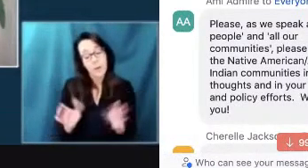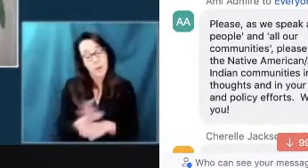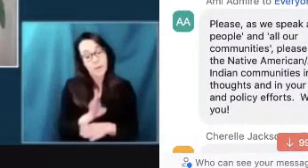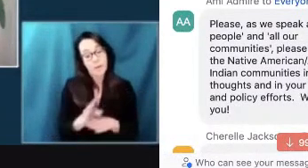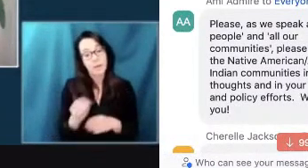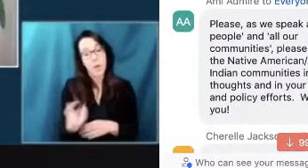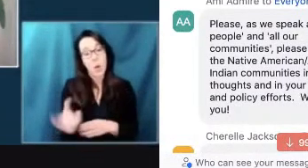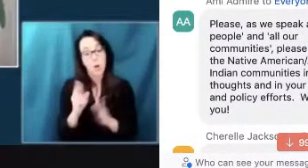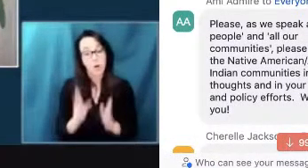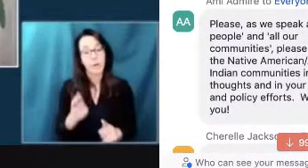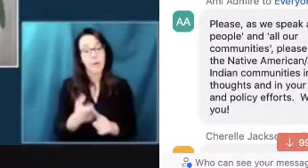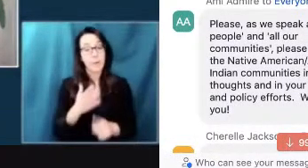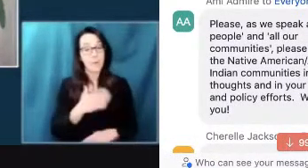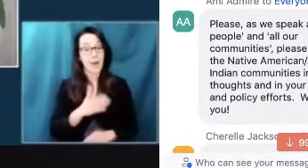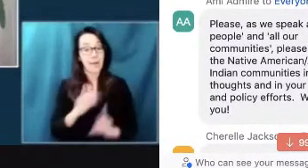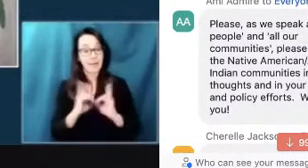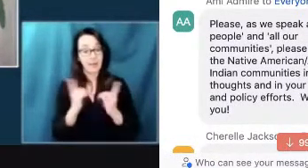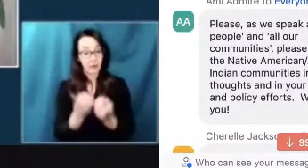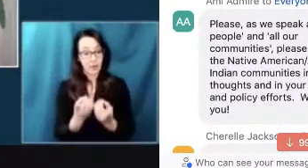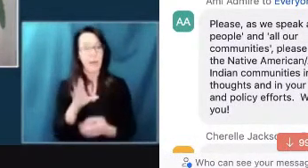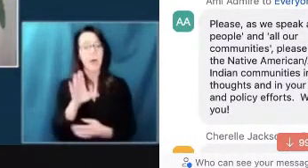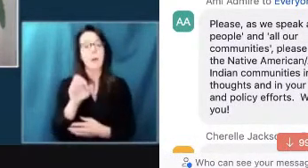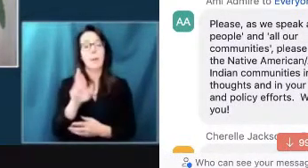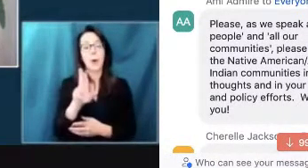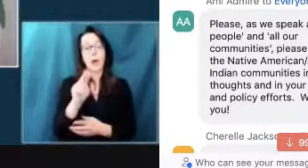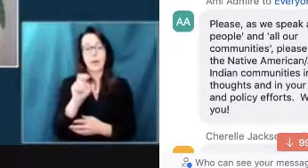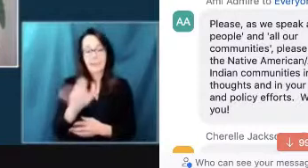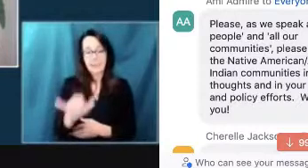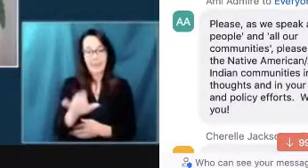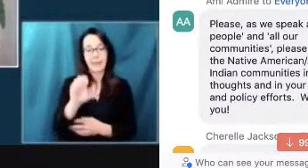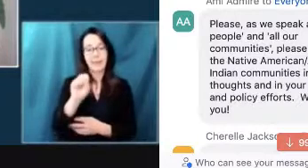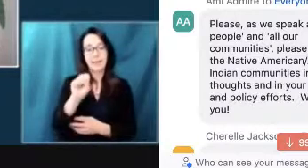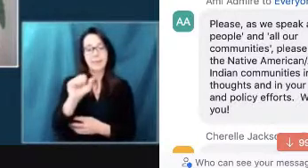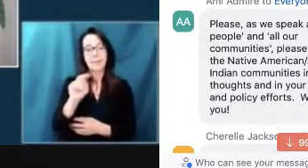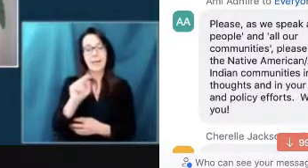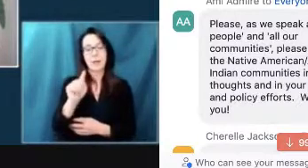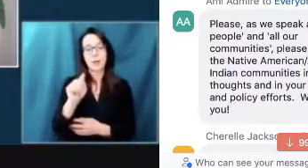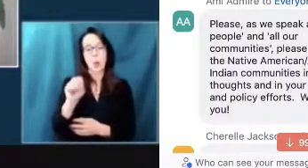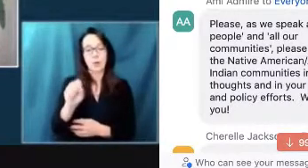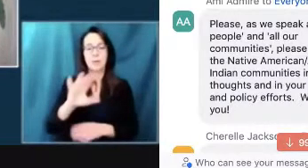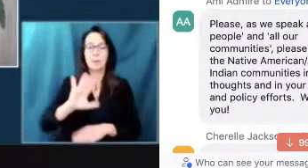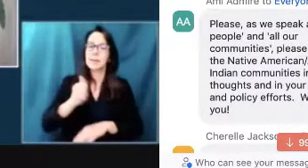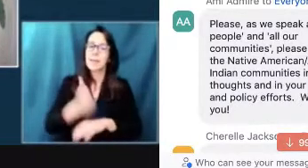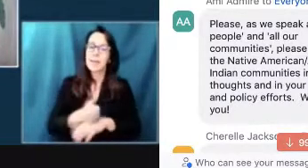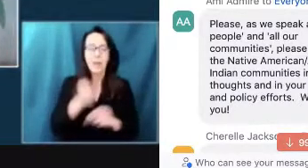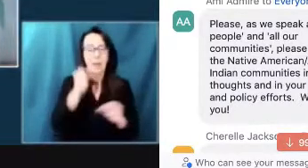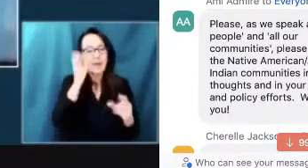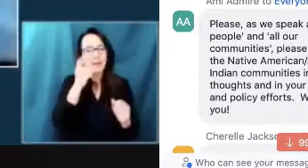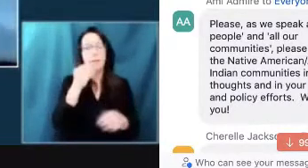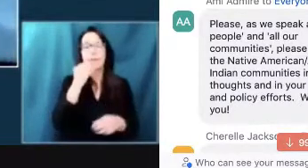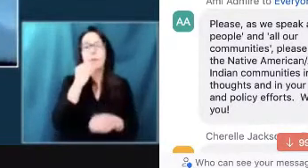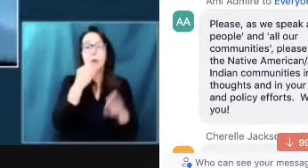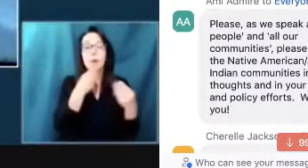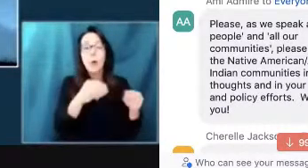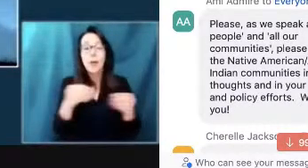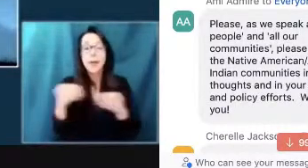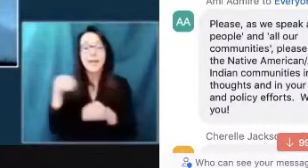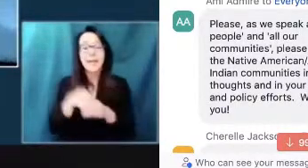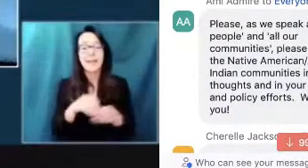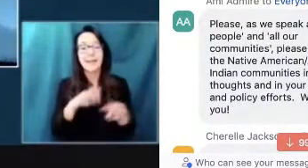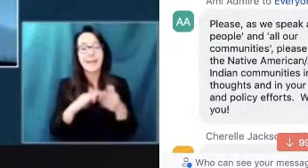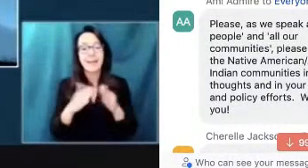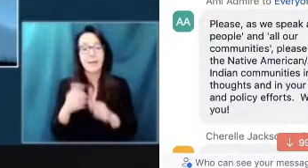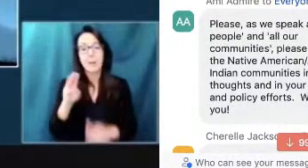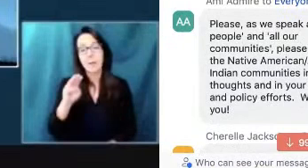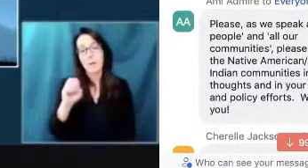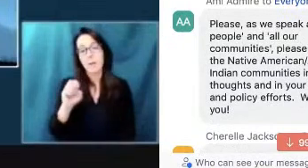my district, Barney Santos, who founded an amazing food market in the city of Montebello and can attest to how